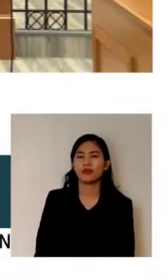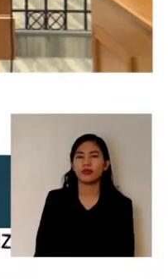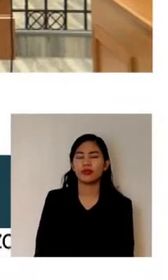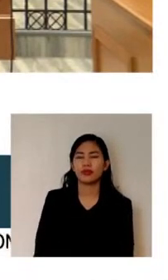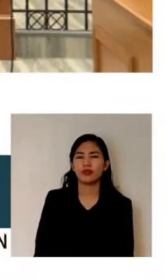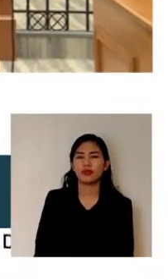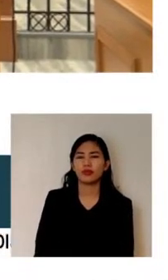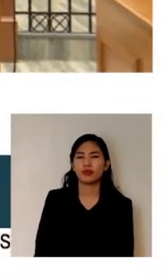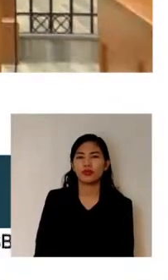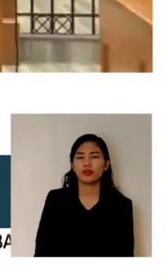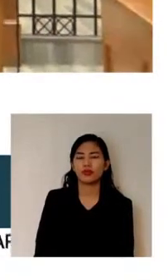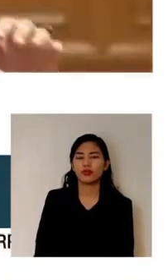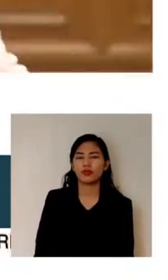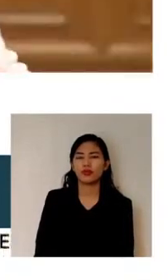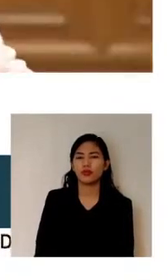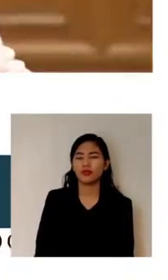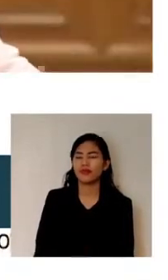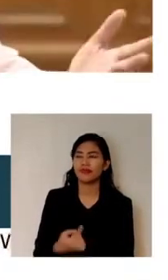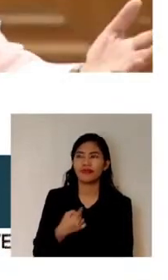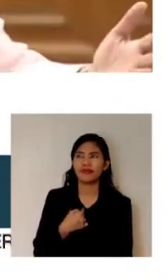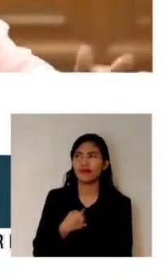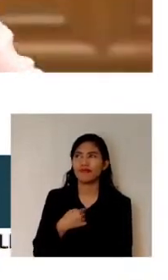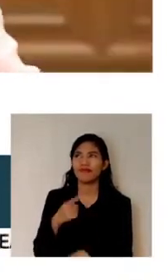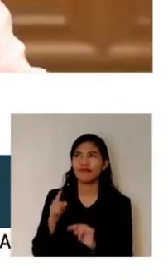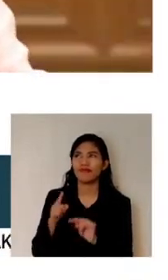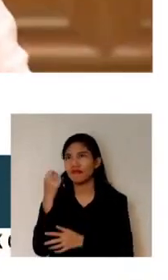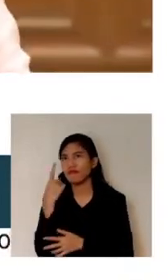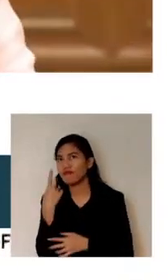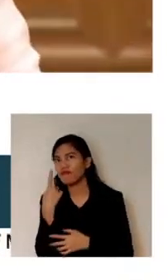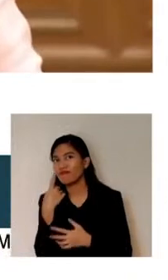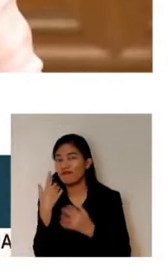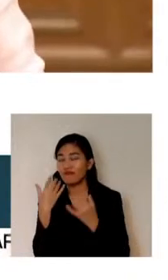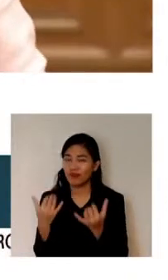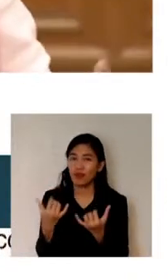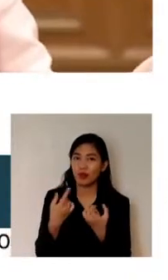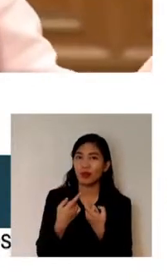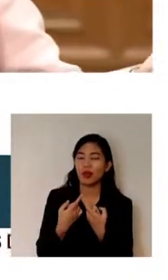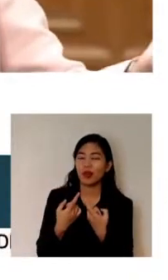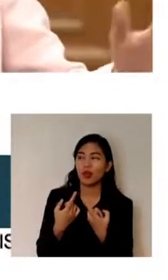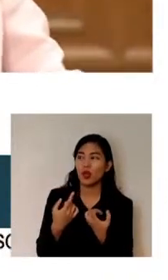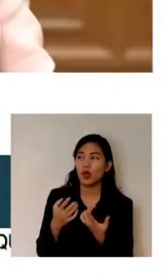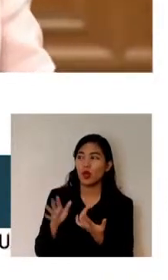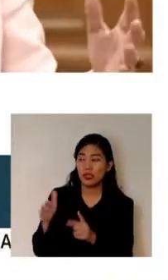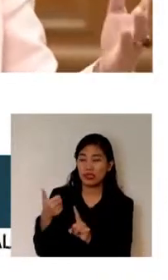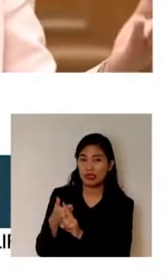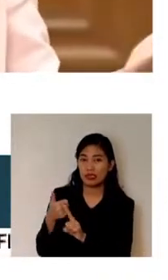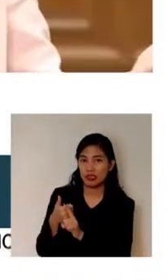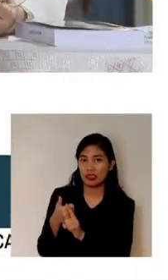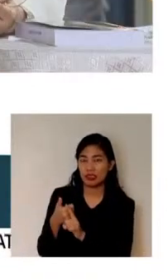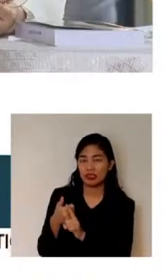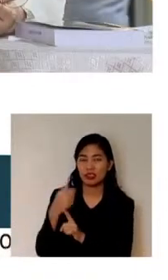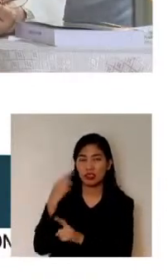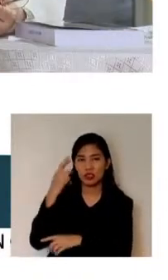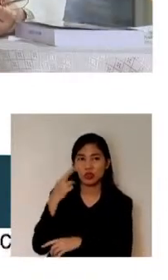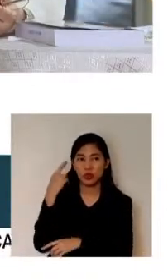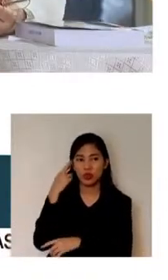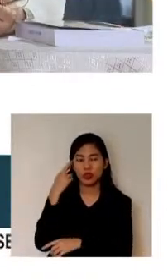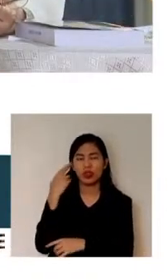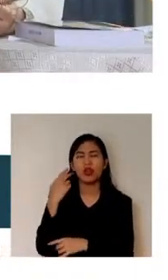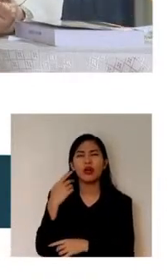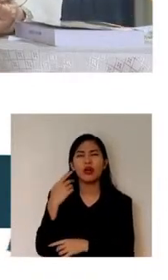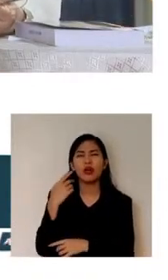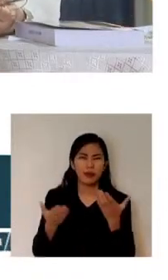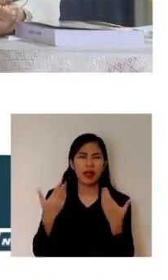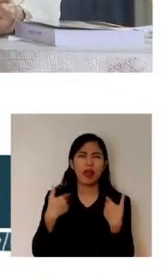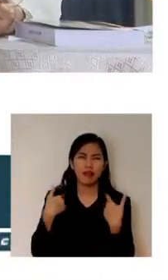I cannot fathom as of this time her rationale for doing so. There must be a reason for doing that.